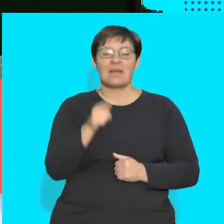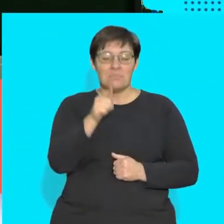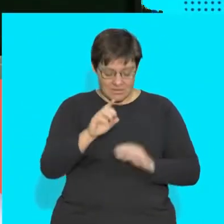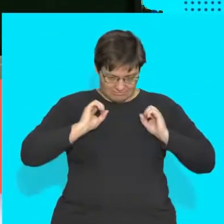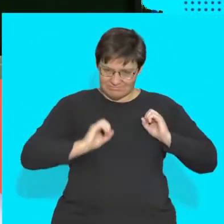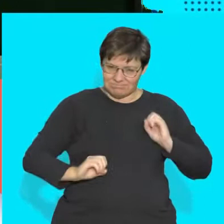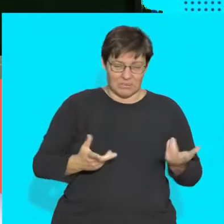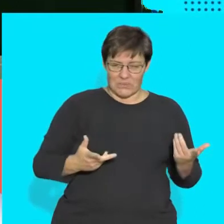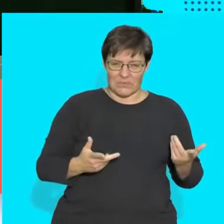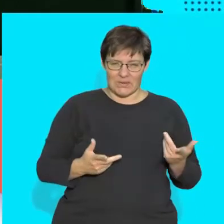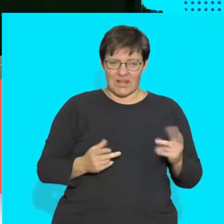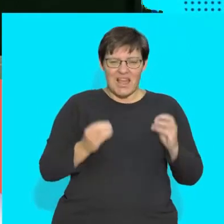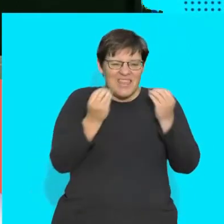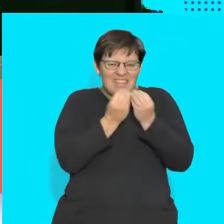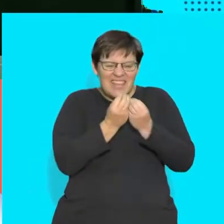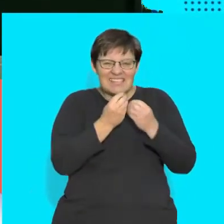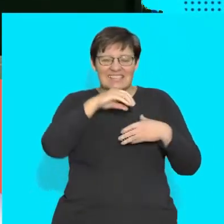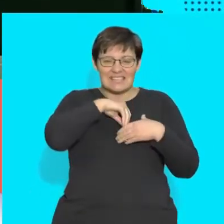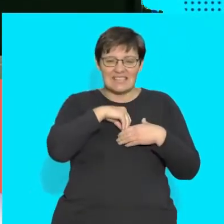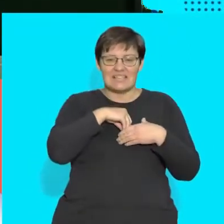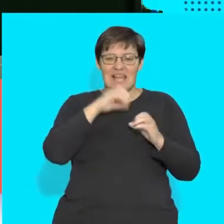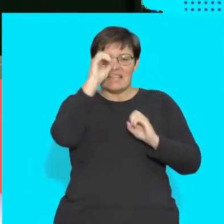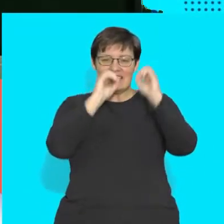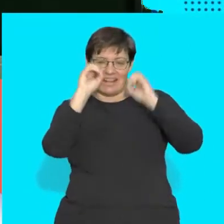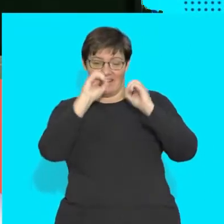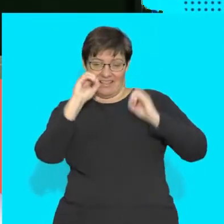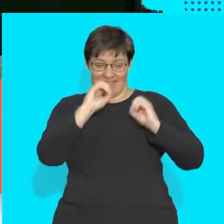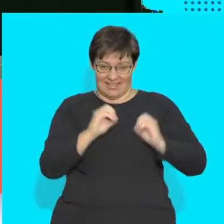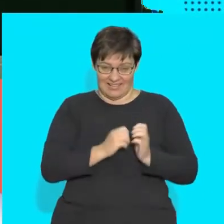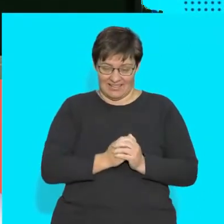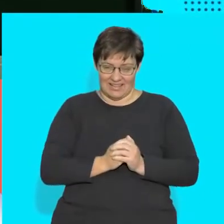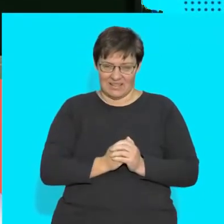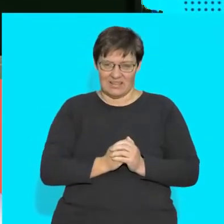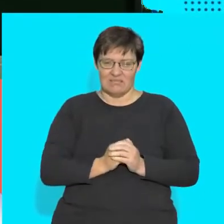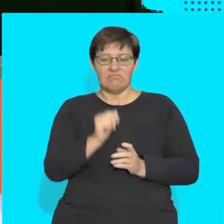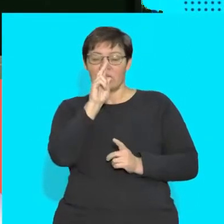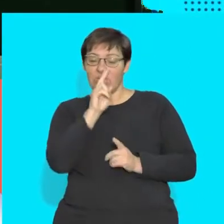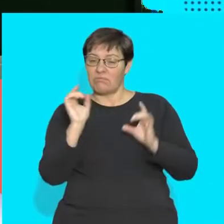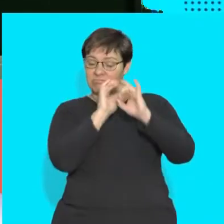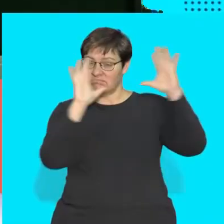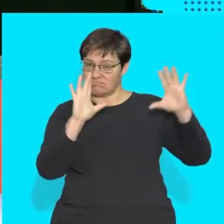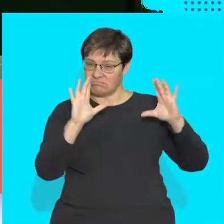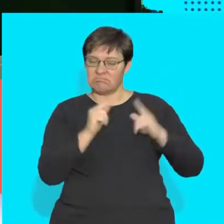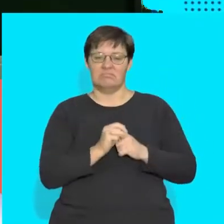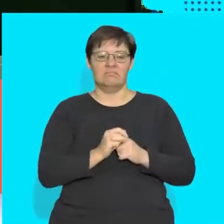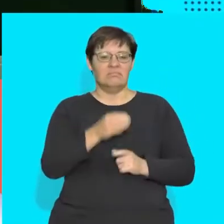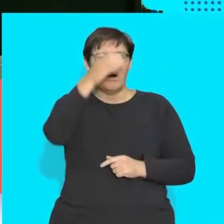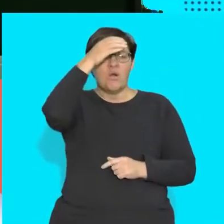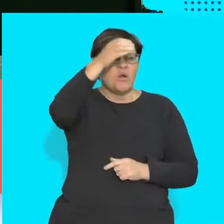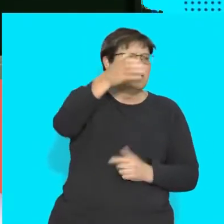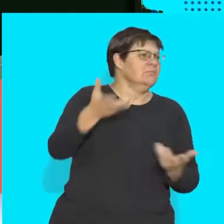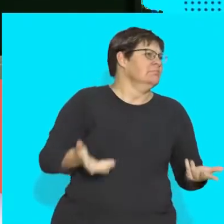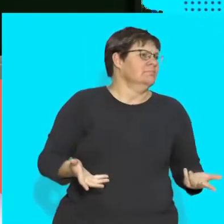is what you're made of. All these things called cells. So we're going to look at this